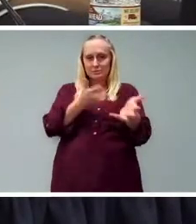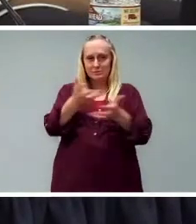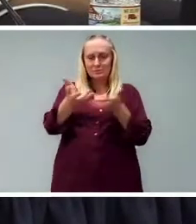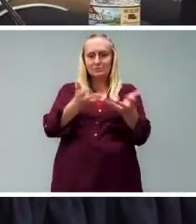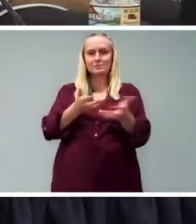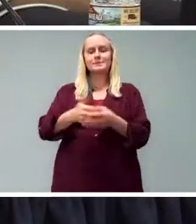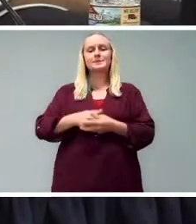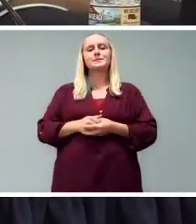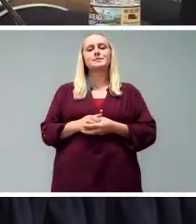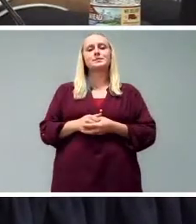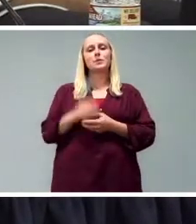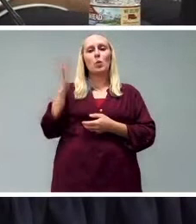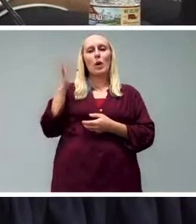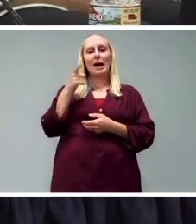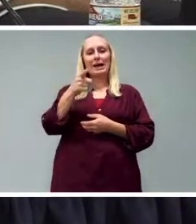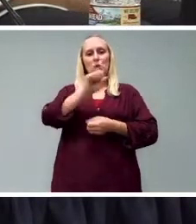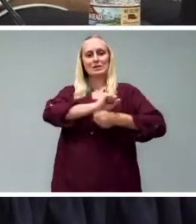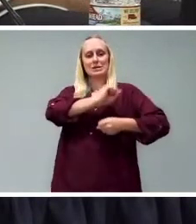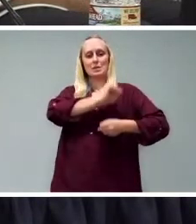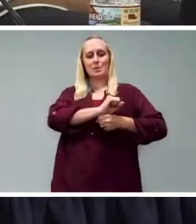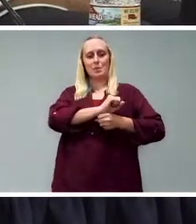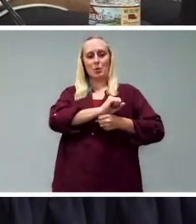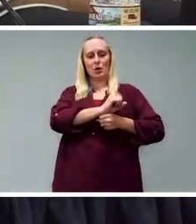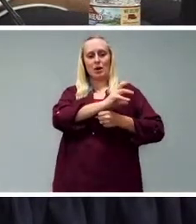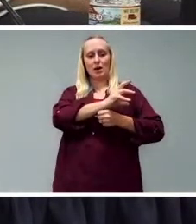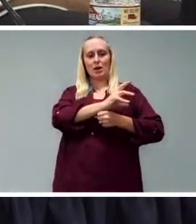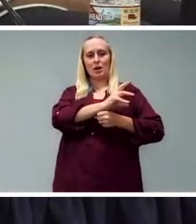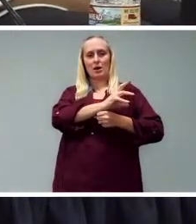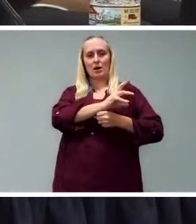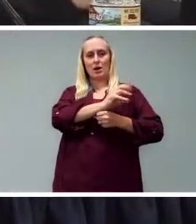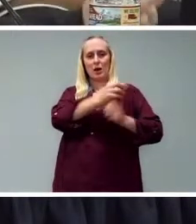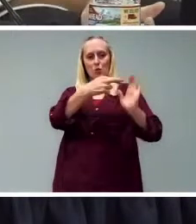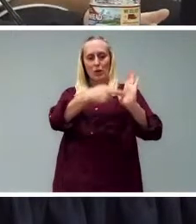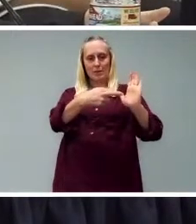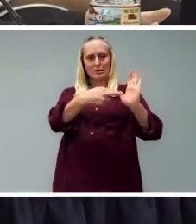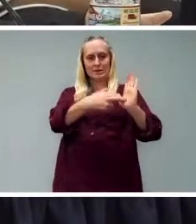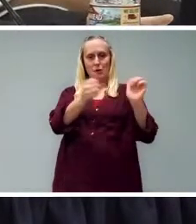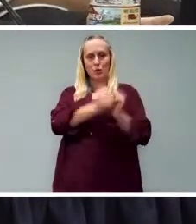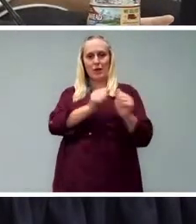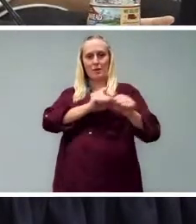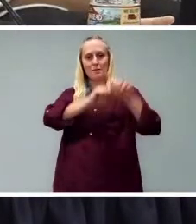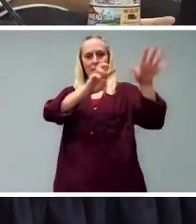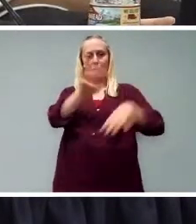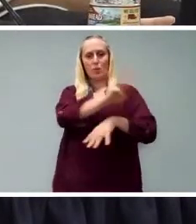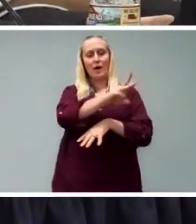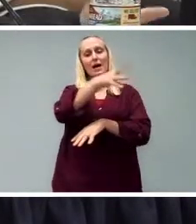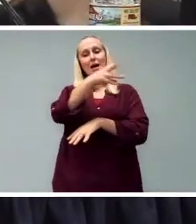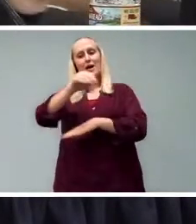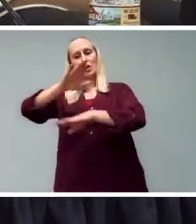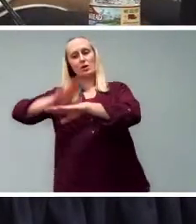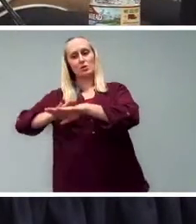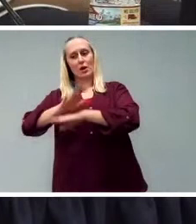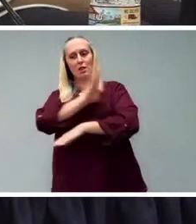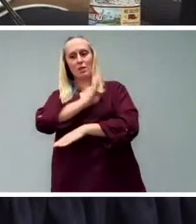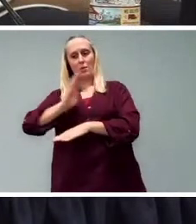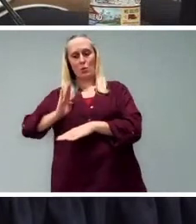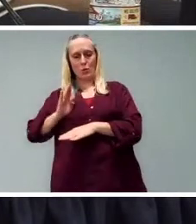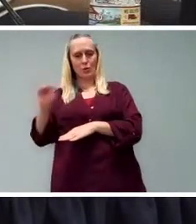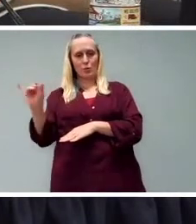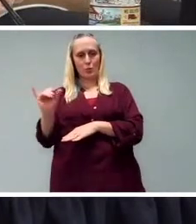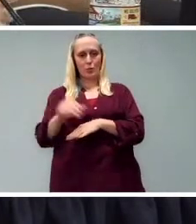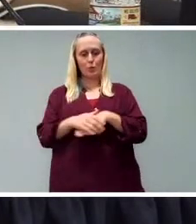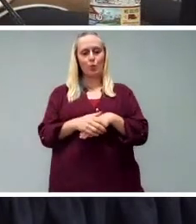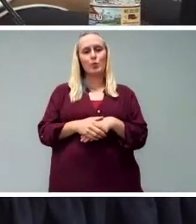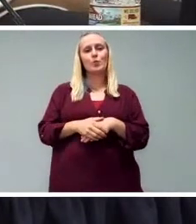was employed and represented Mountain West Investments and was on the Salem-Keizer School Board and was